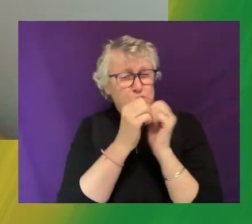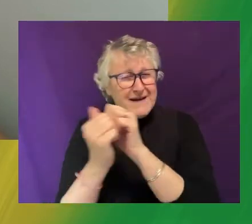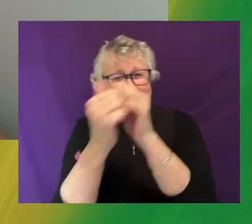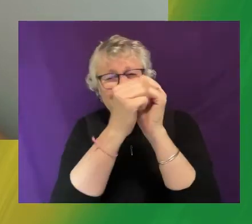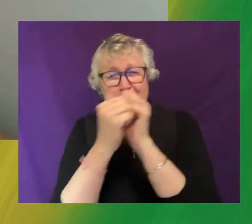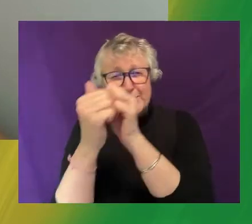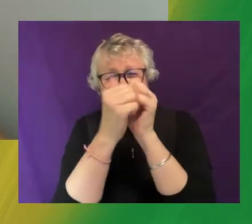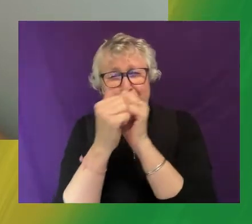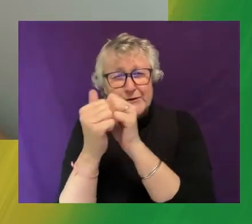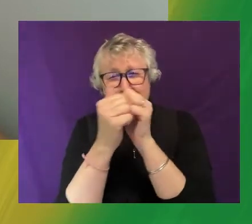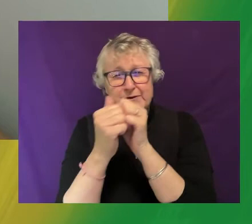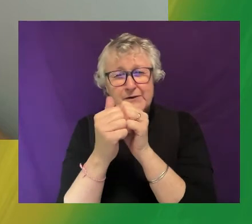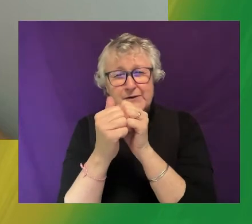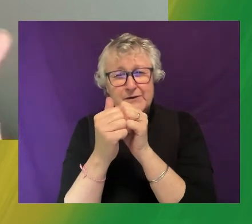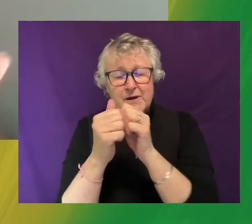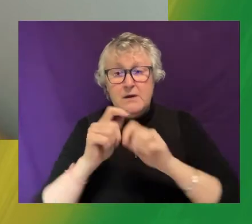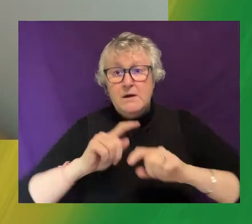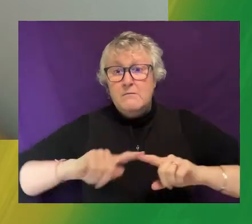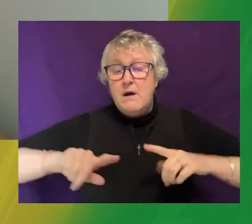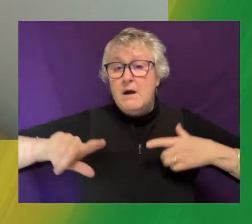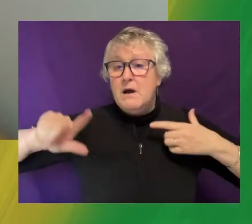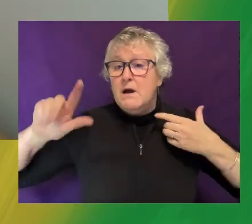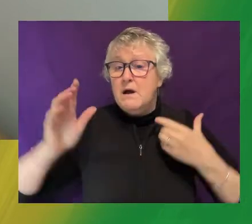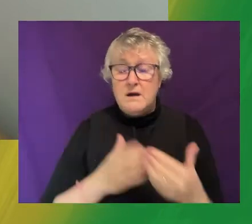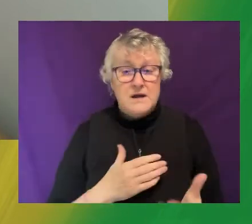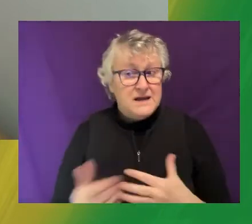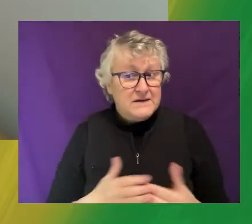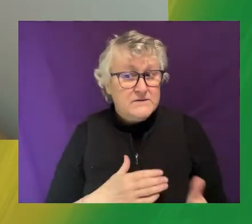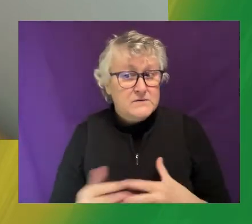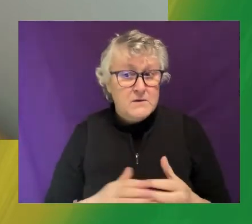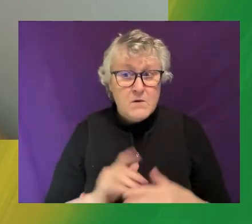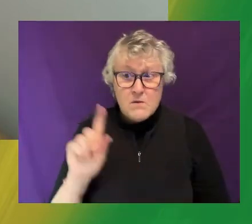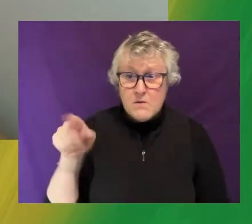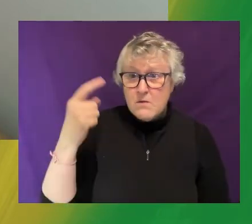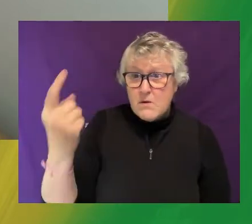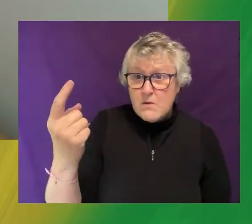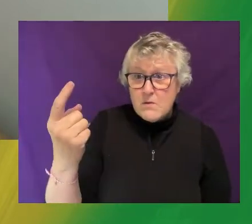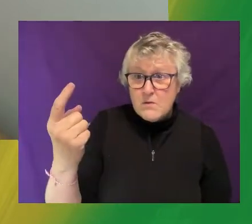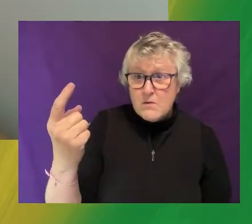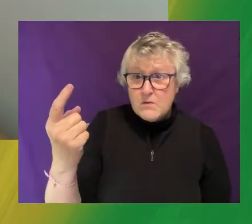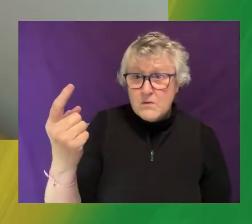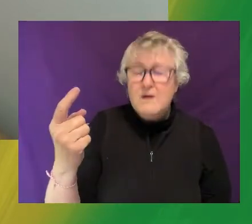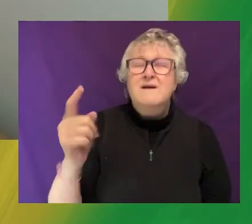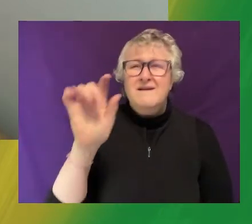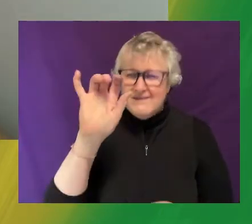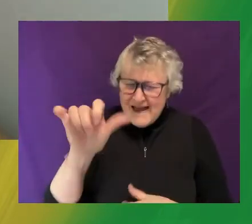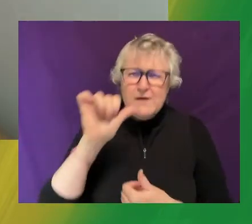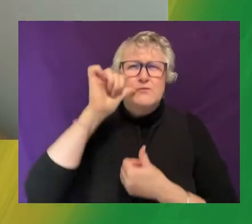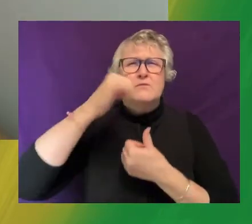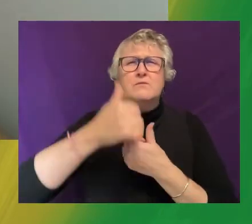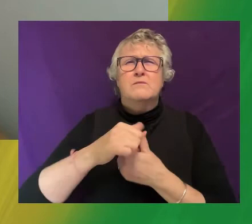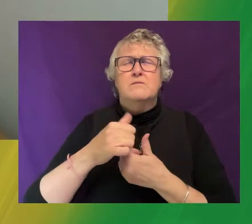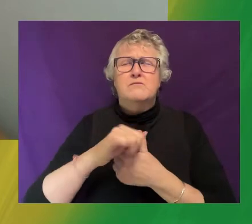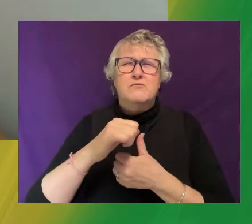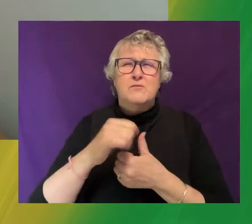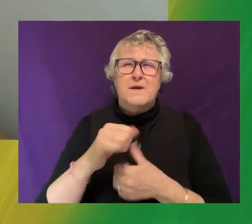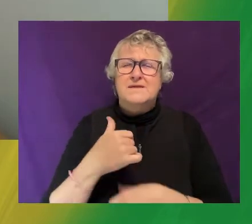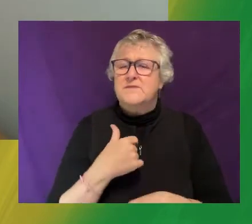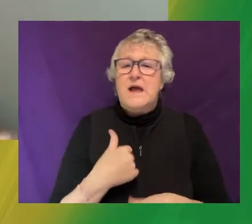own drum, but connections ground me, reminding me that I am not